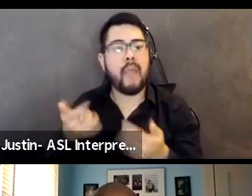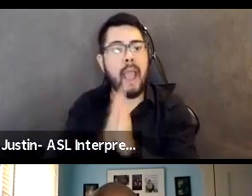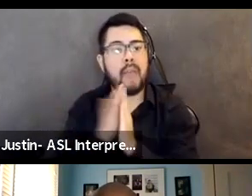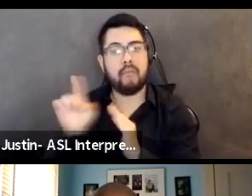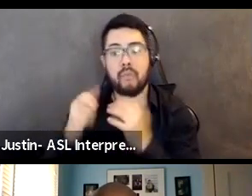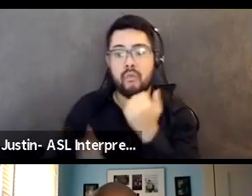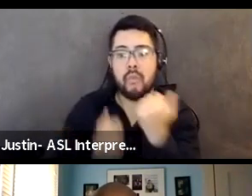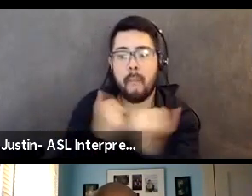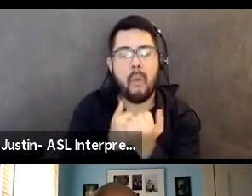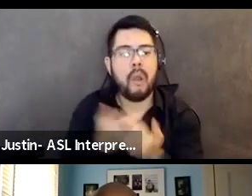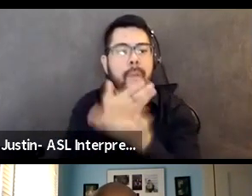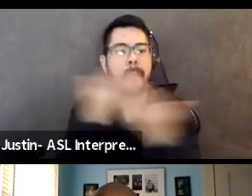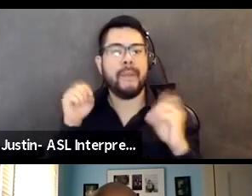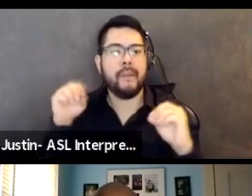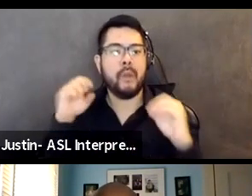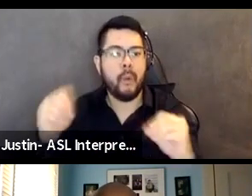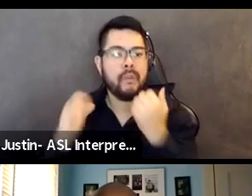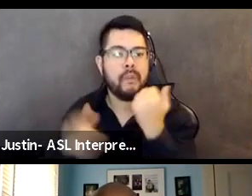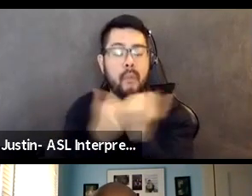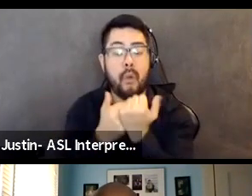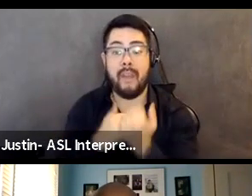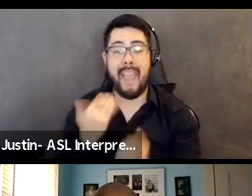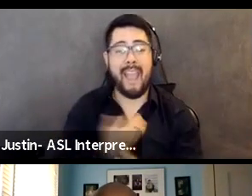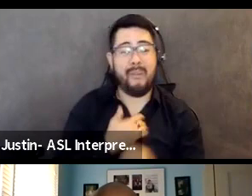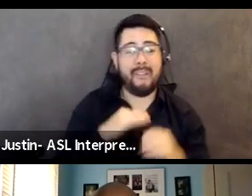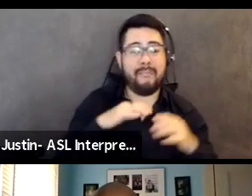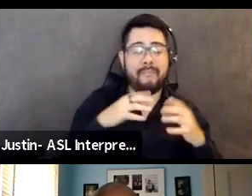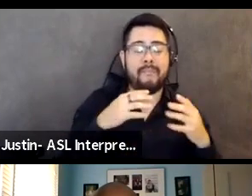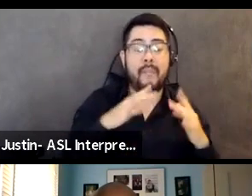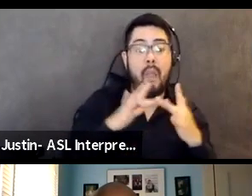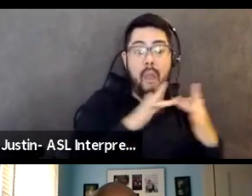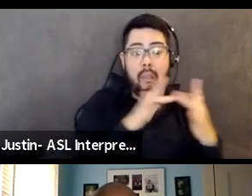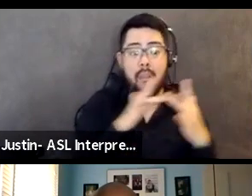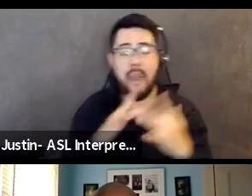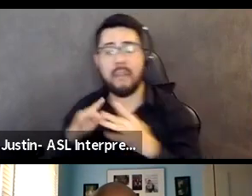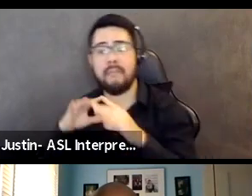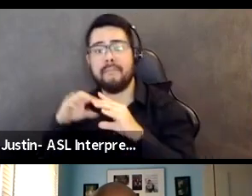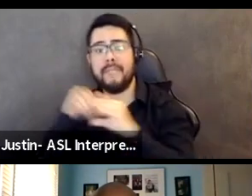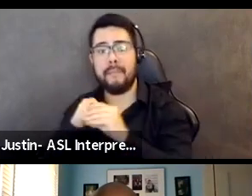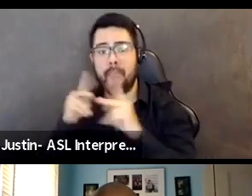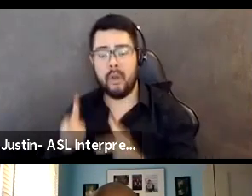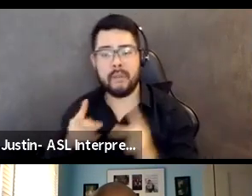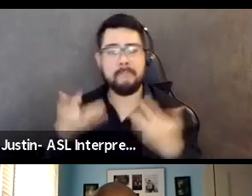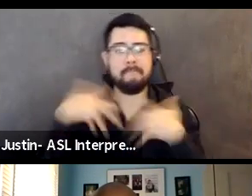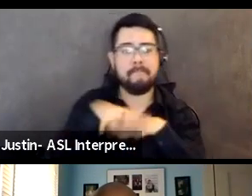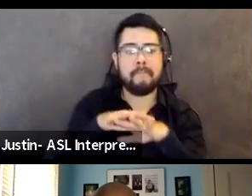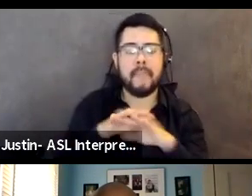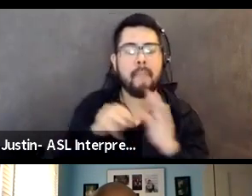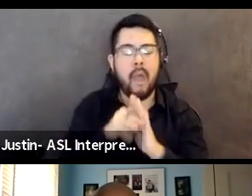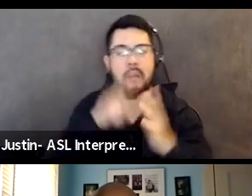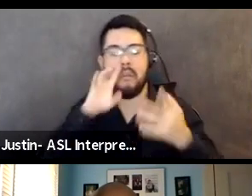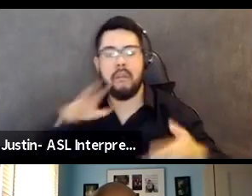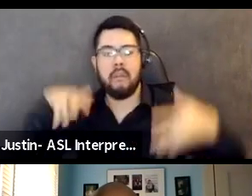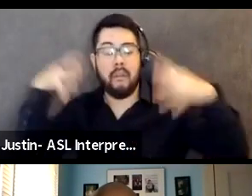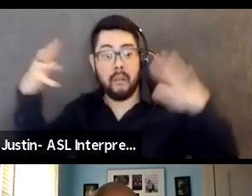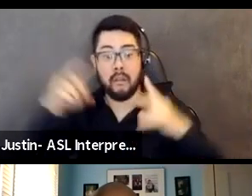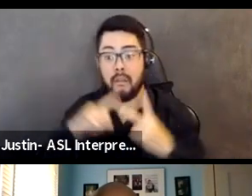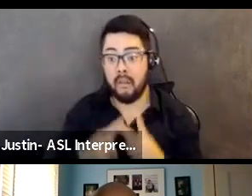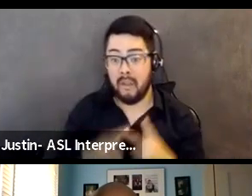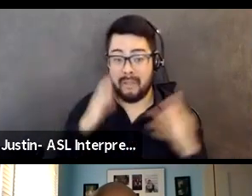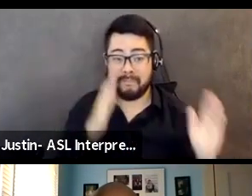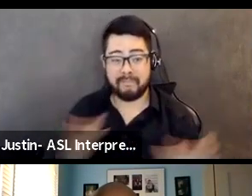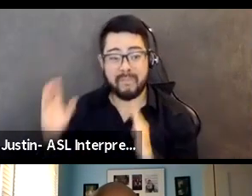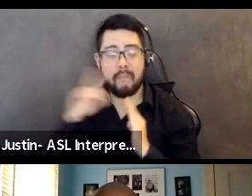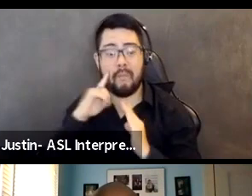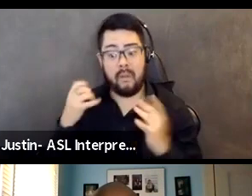district at this moment the hybrid model was a disaster the failure to plan for remote learning was a disaster the rollout of the